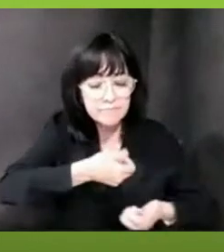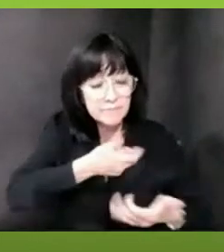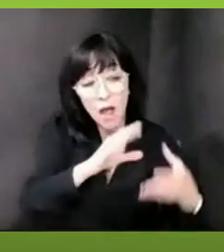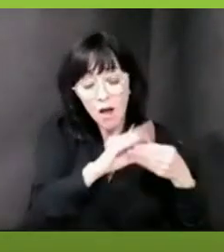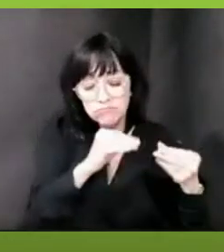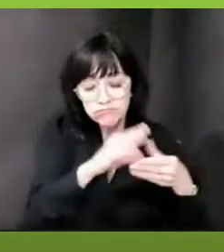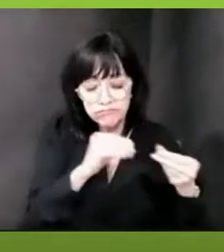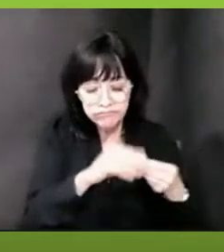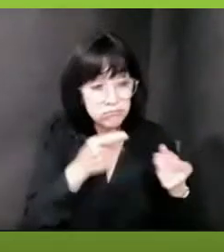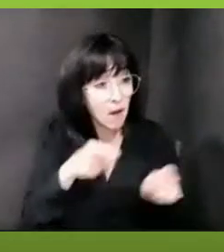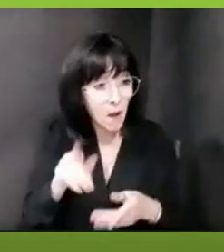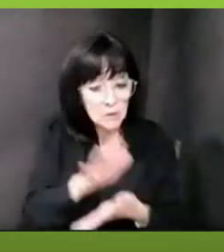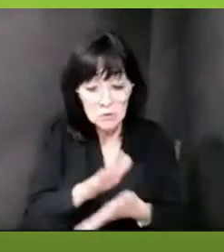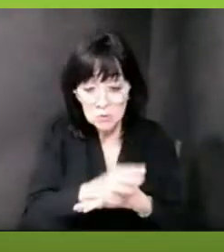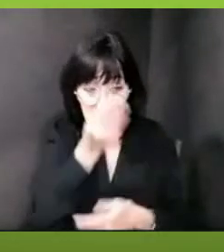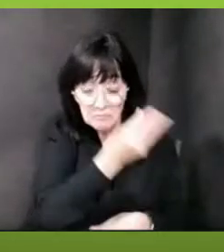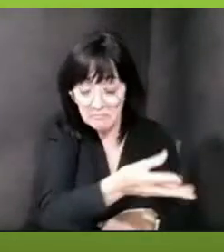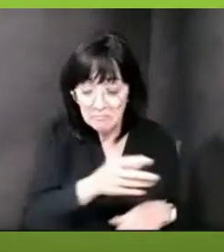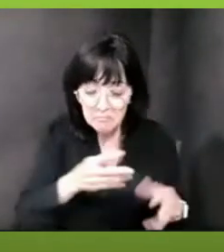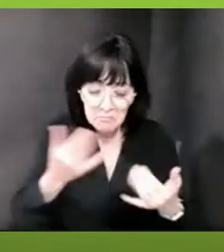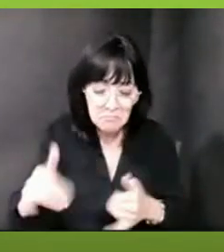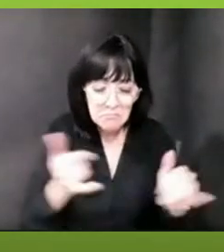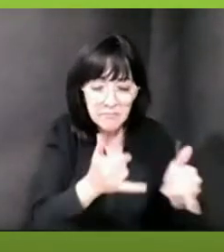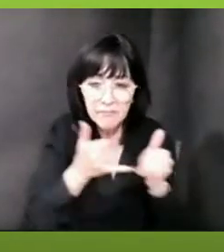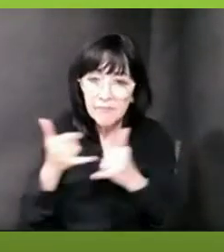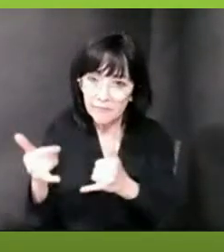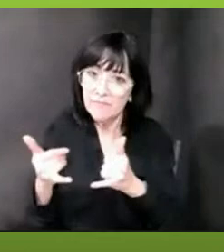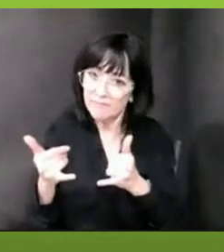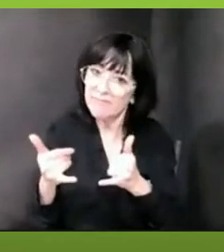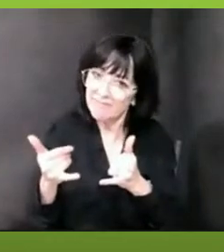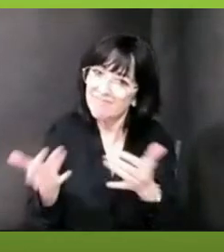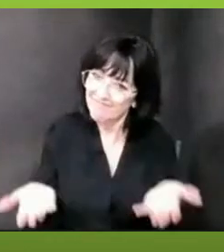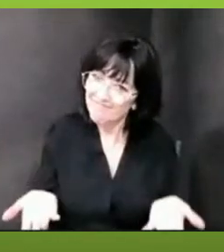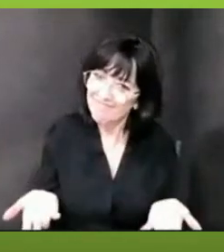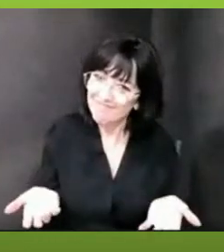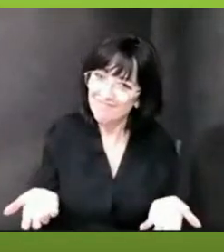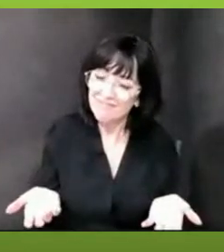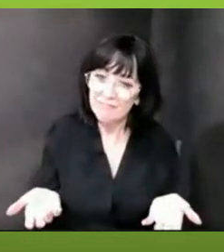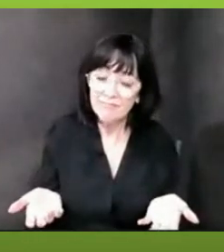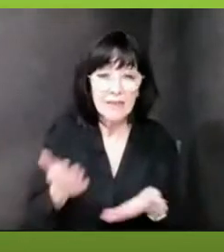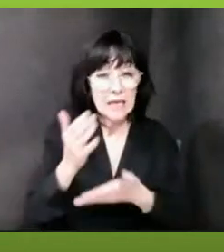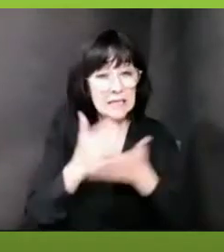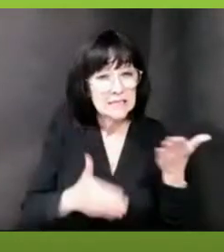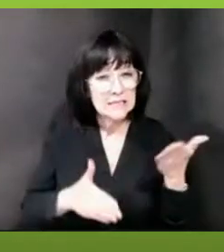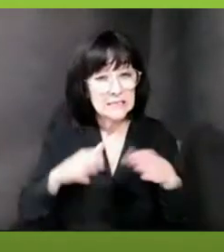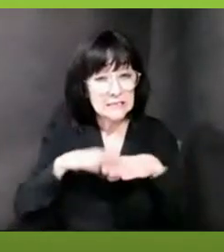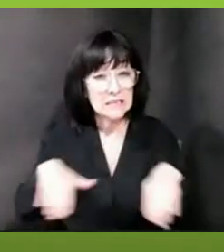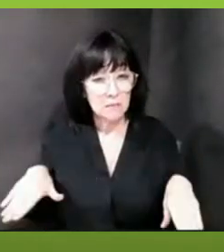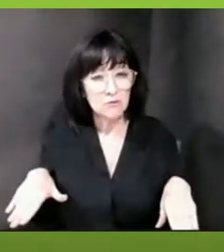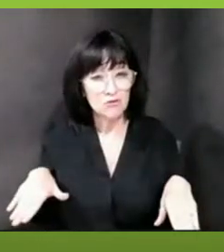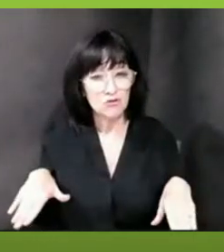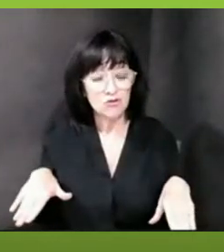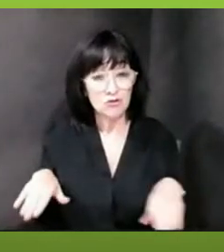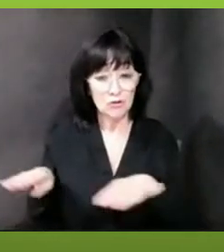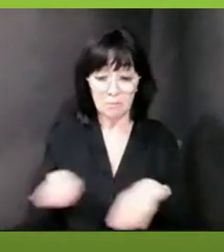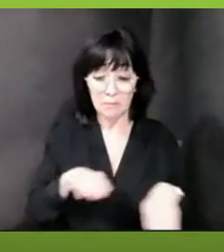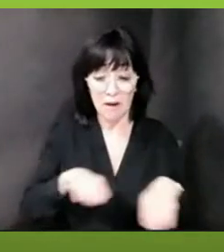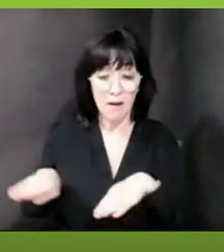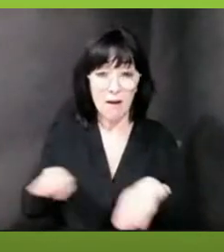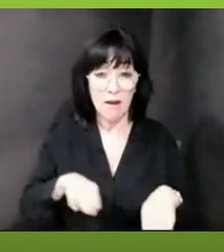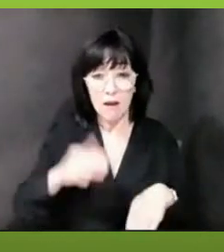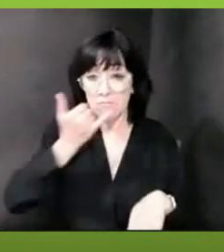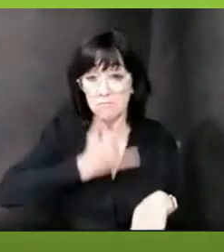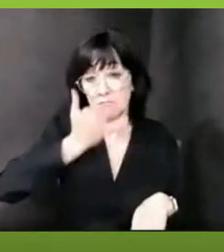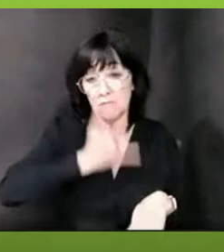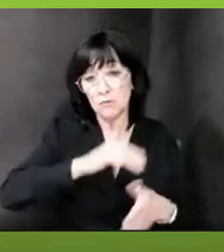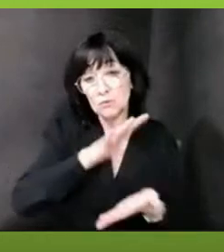Those are positive attention. Kids misbehave in school because they're so used to negative attention all the time, and